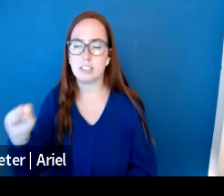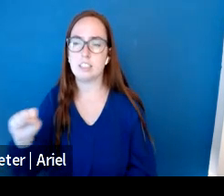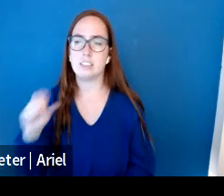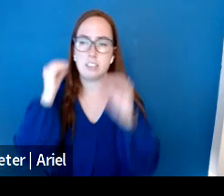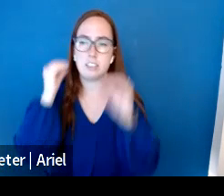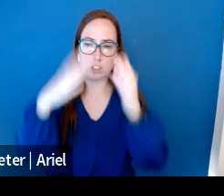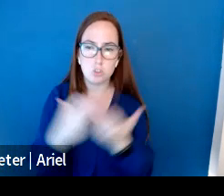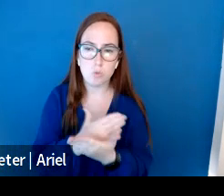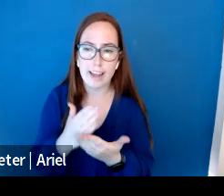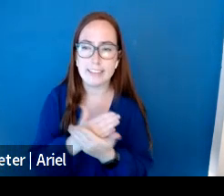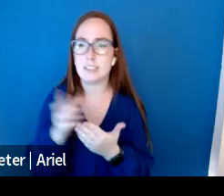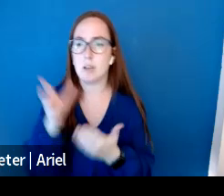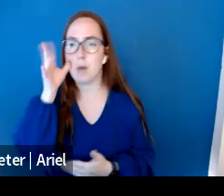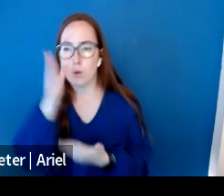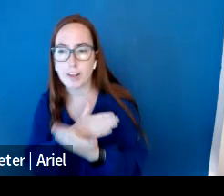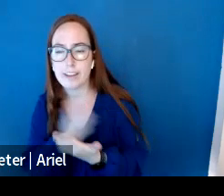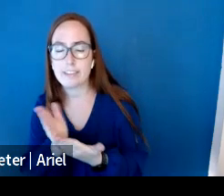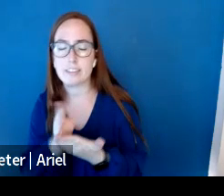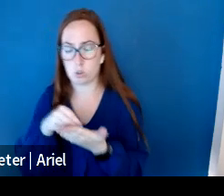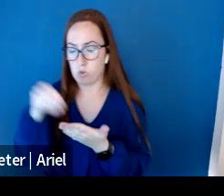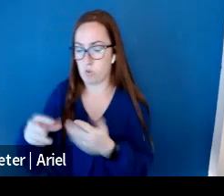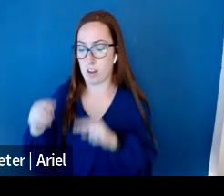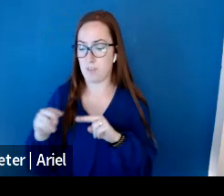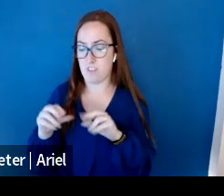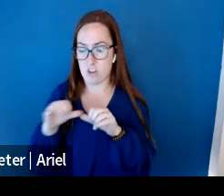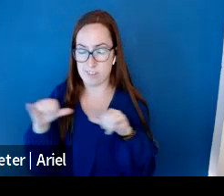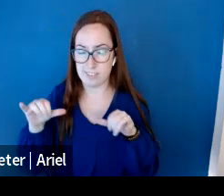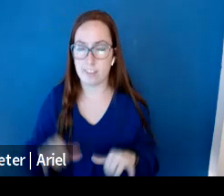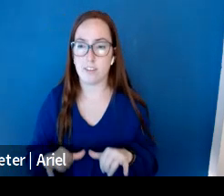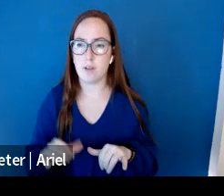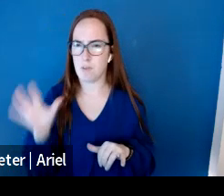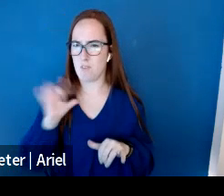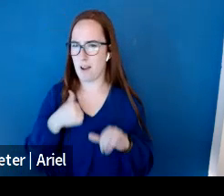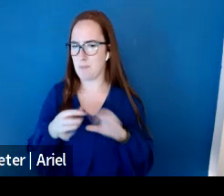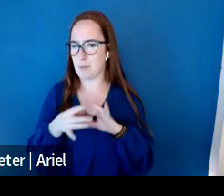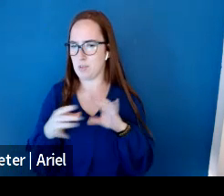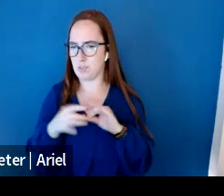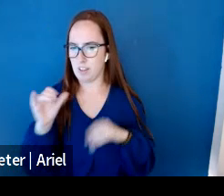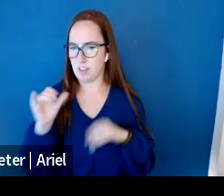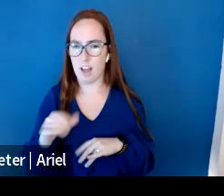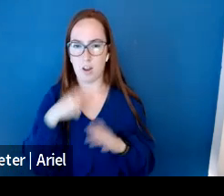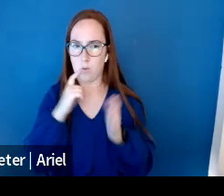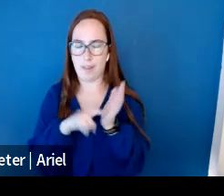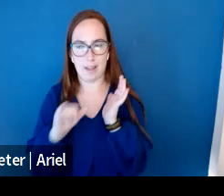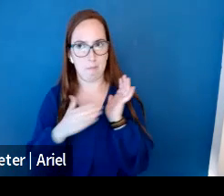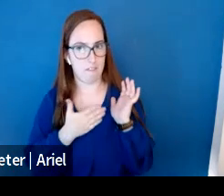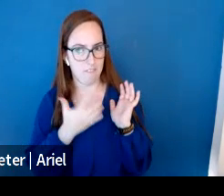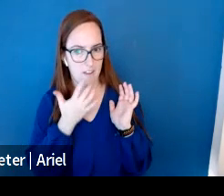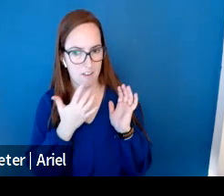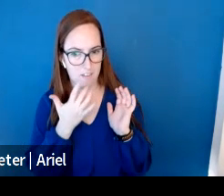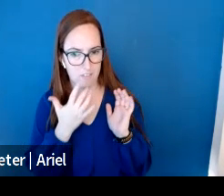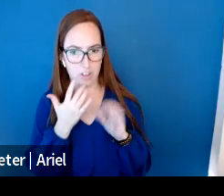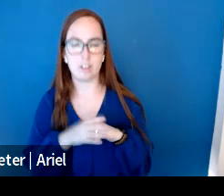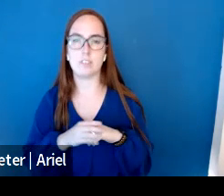personality, student observation system, which I indicated earlier, and I indicated it was my favorite, the